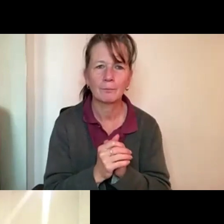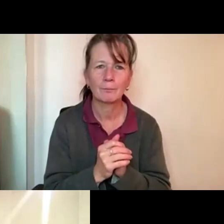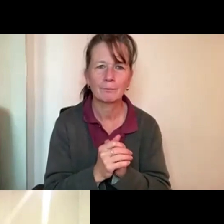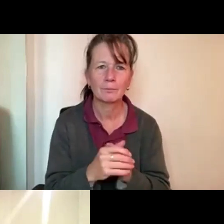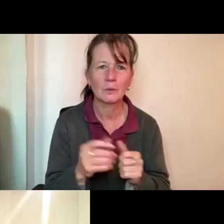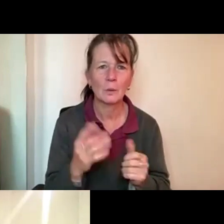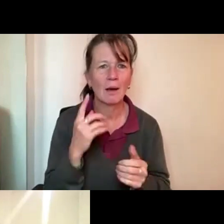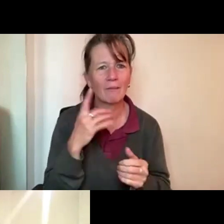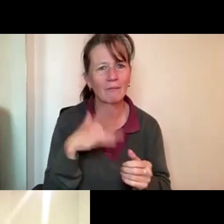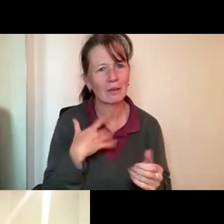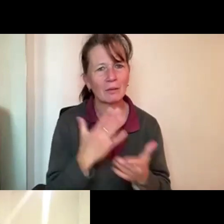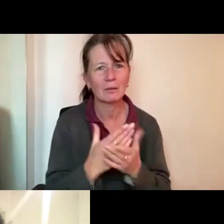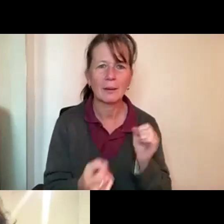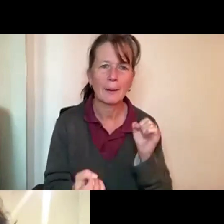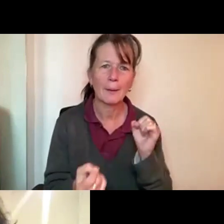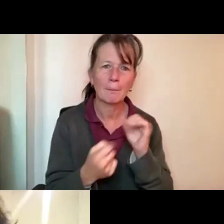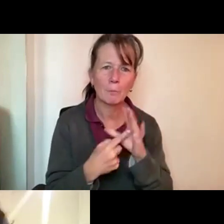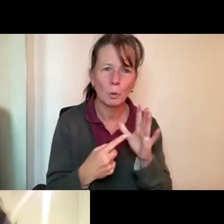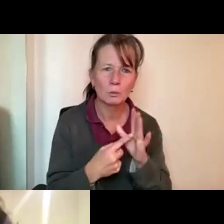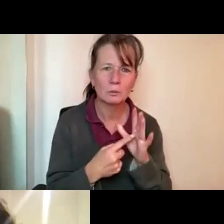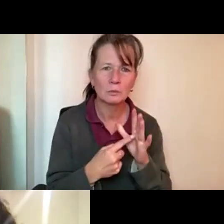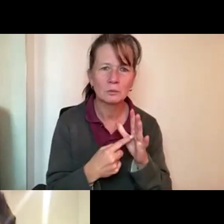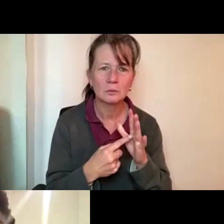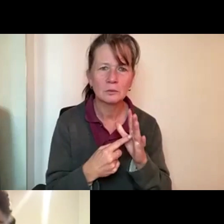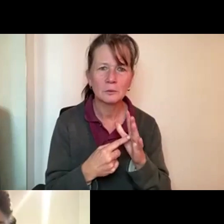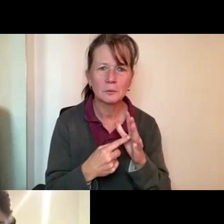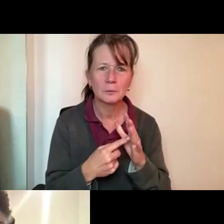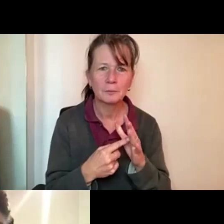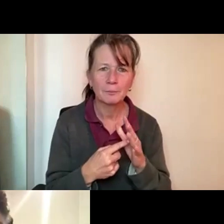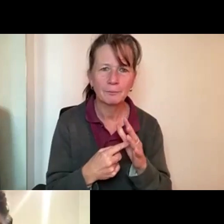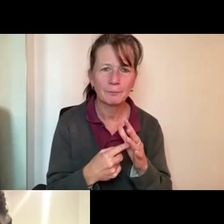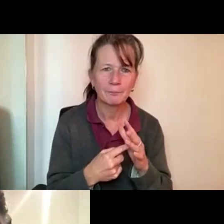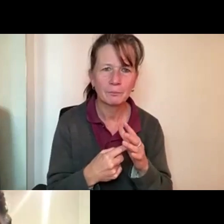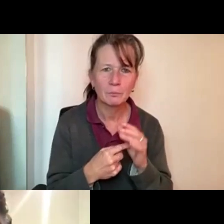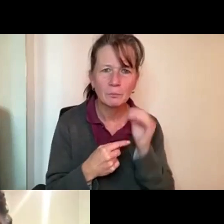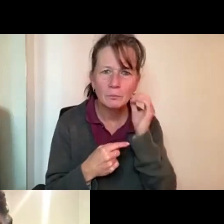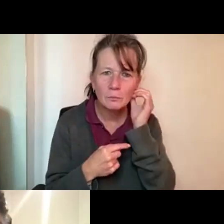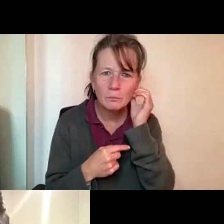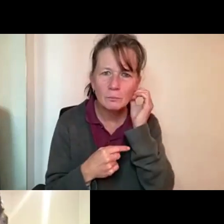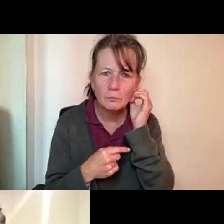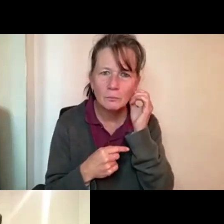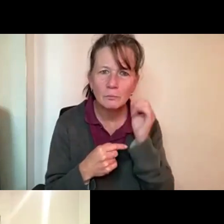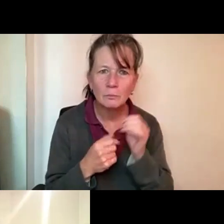enormous importance. And I feel like really the Arts Council and any funders should sponsor